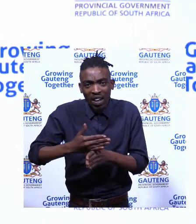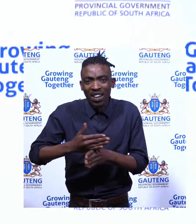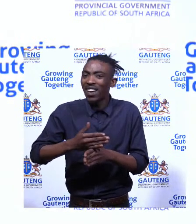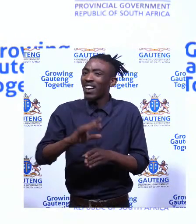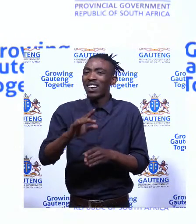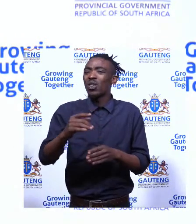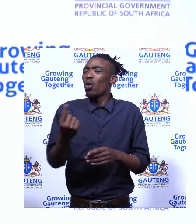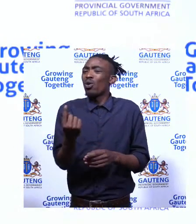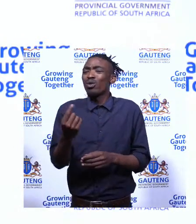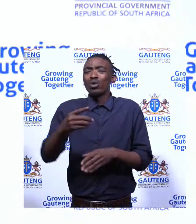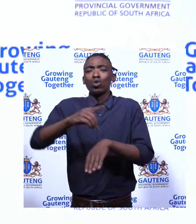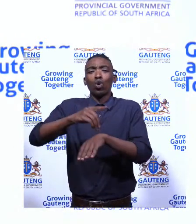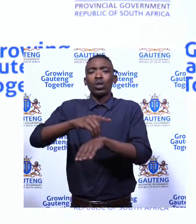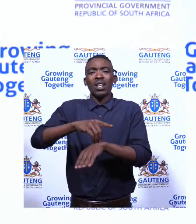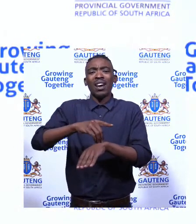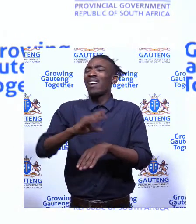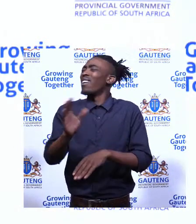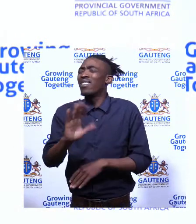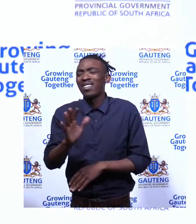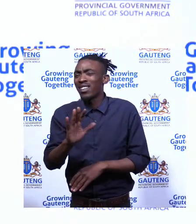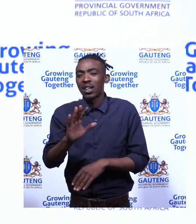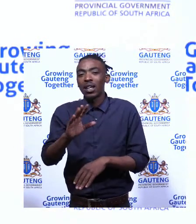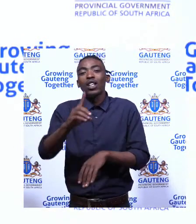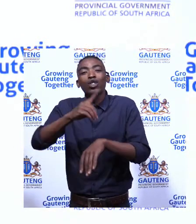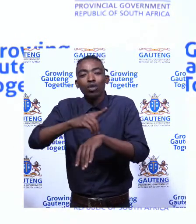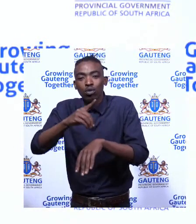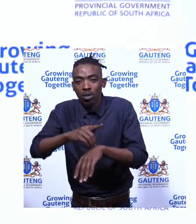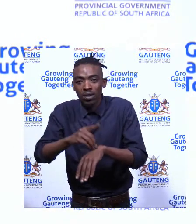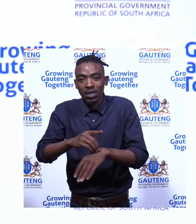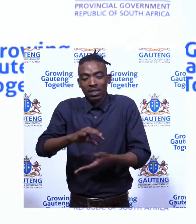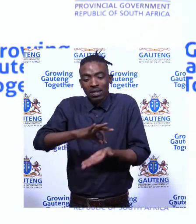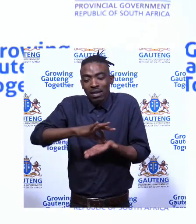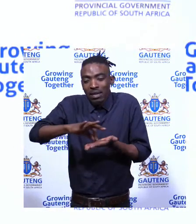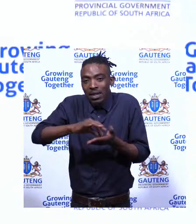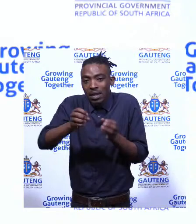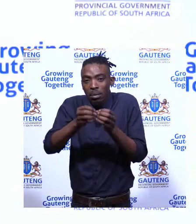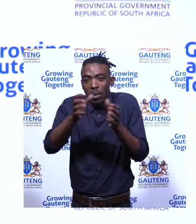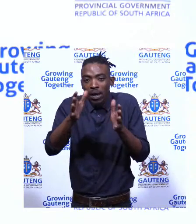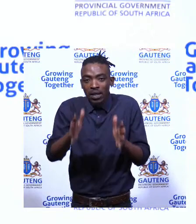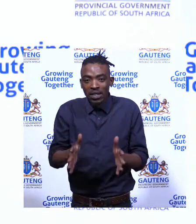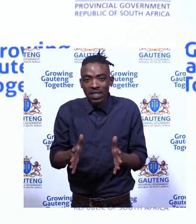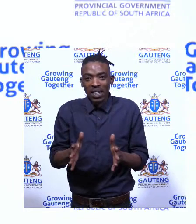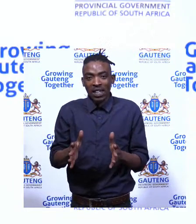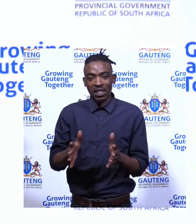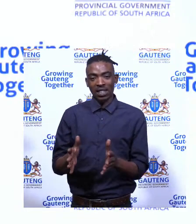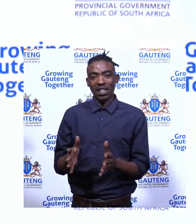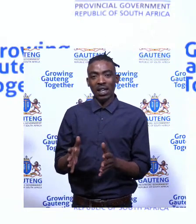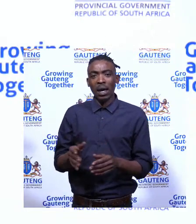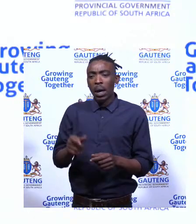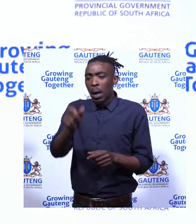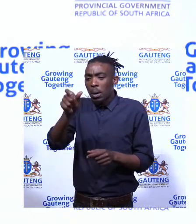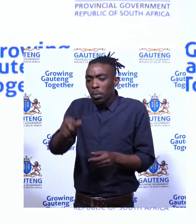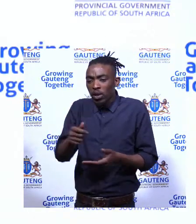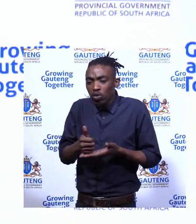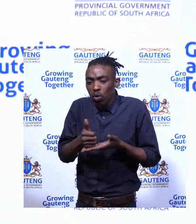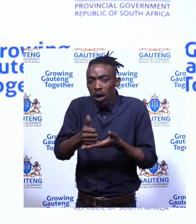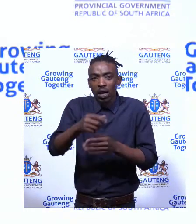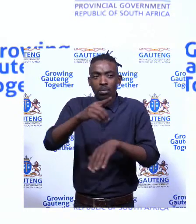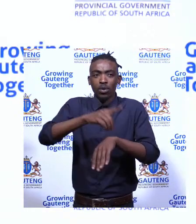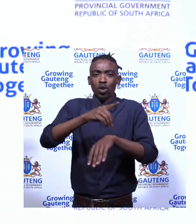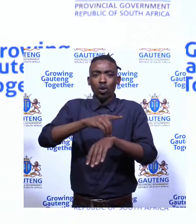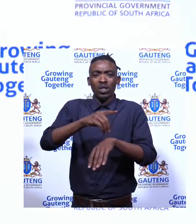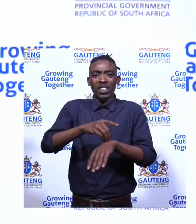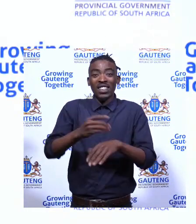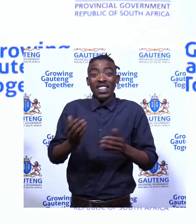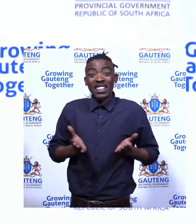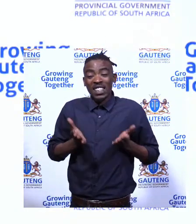the nurses, I'm talking about the cleaners, I'm talking about the porters, those who are providing those services